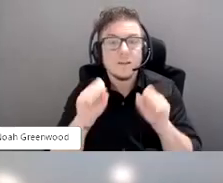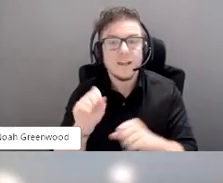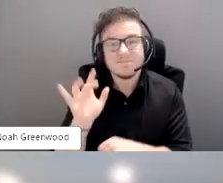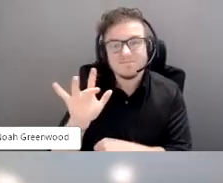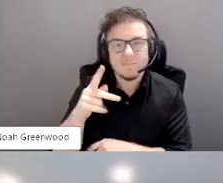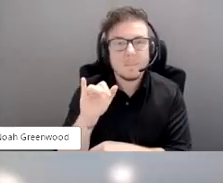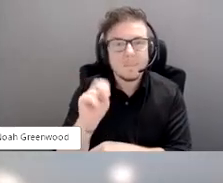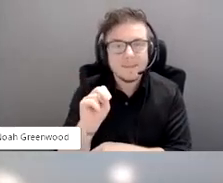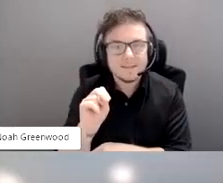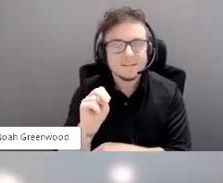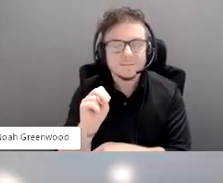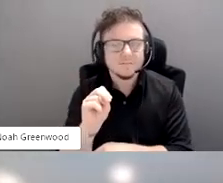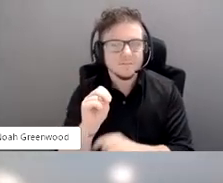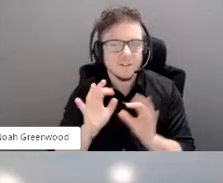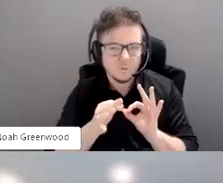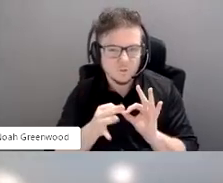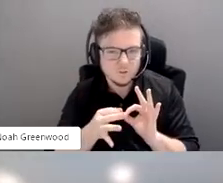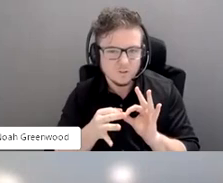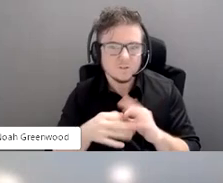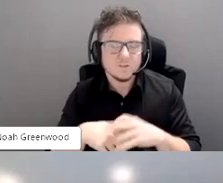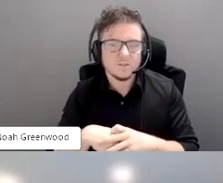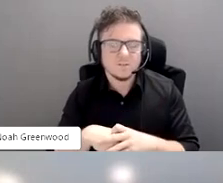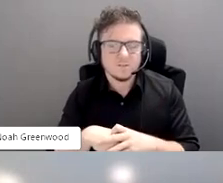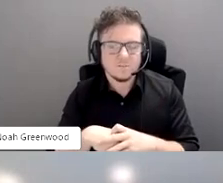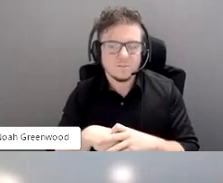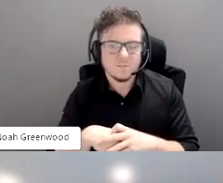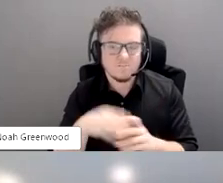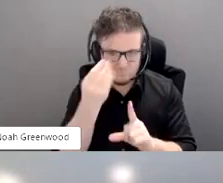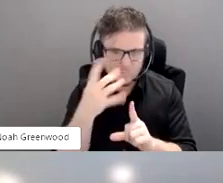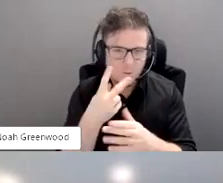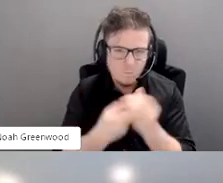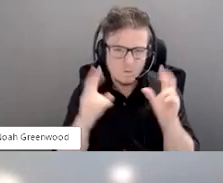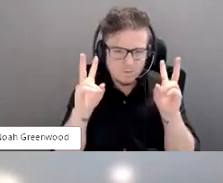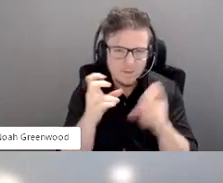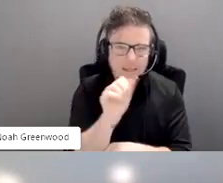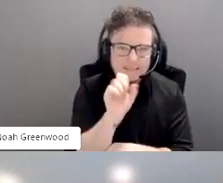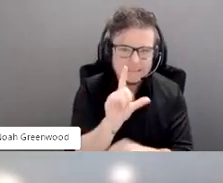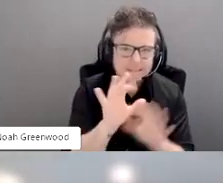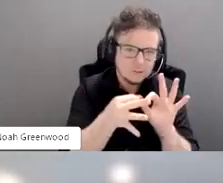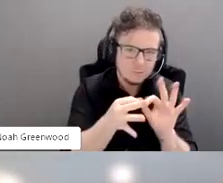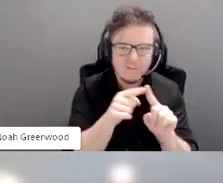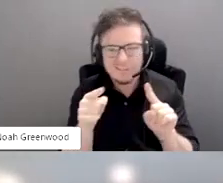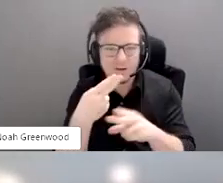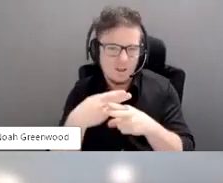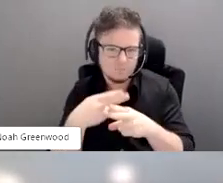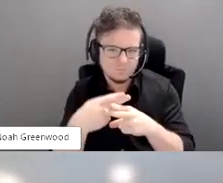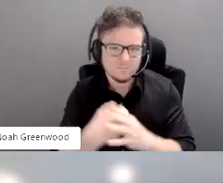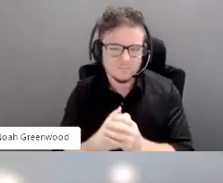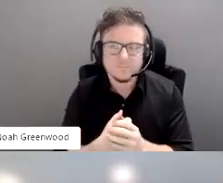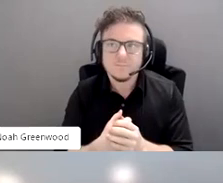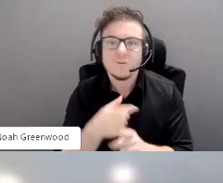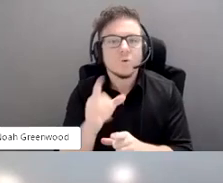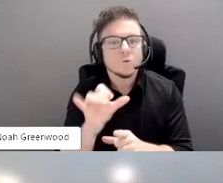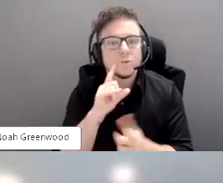webinar, you can pin the ASL interpreter on your screen. You can also change the view from at the top of your screen. There's